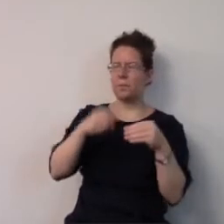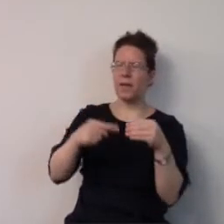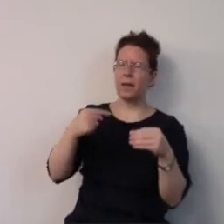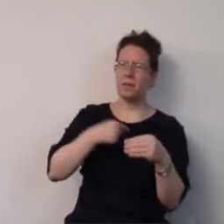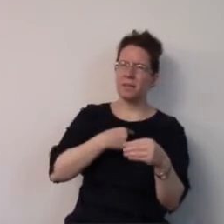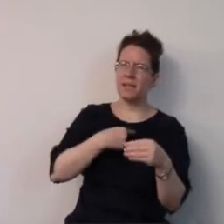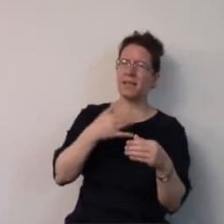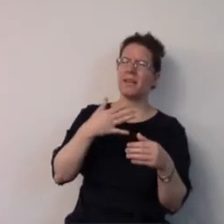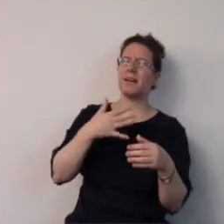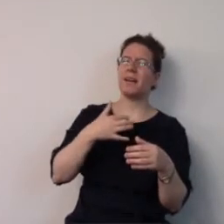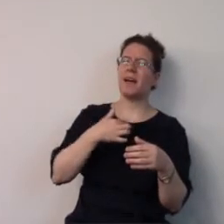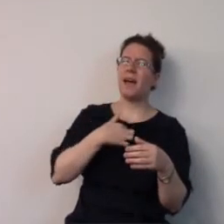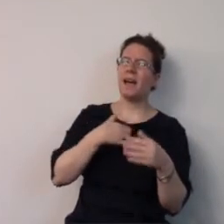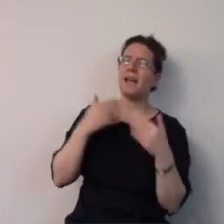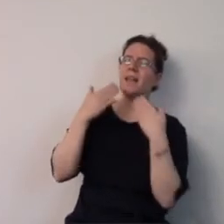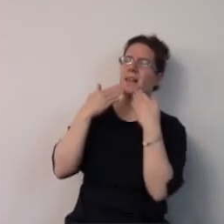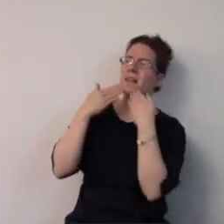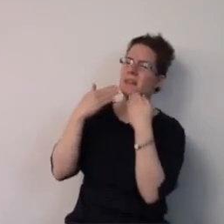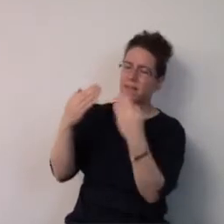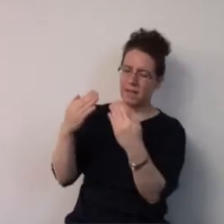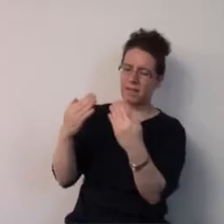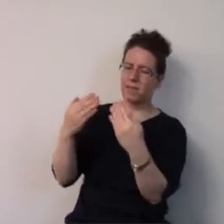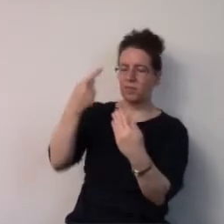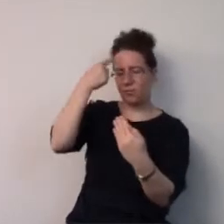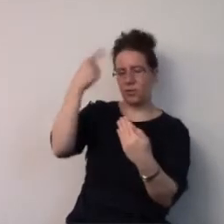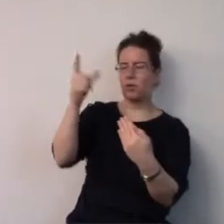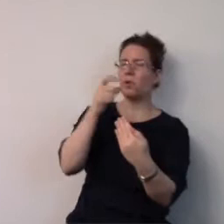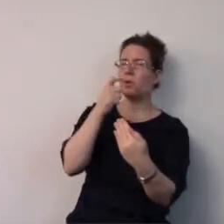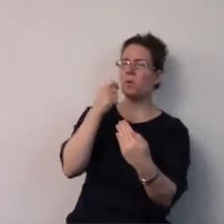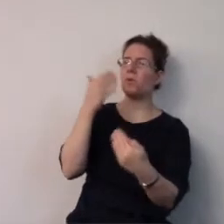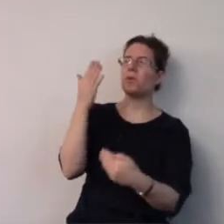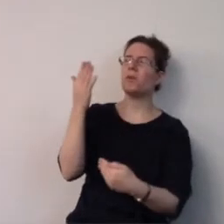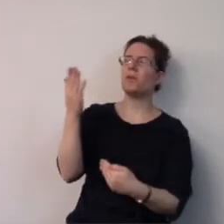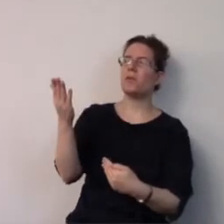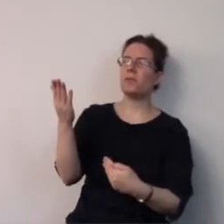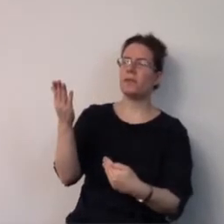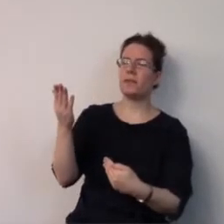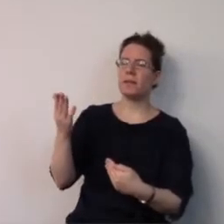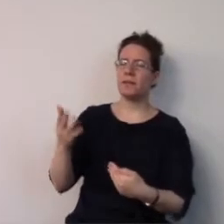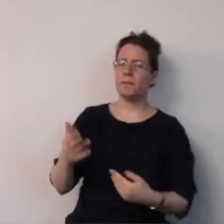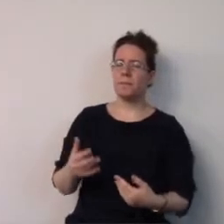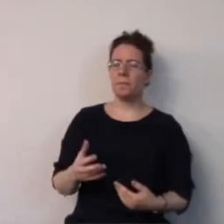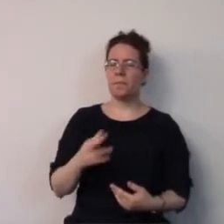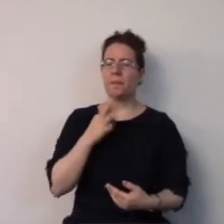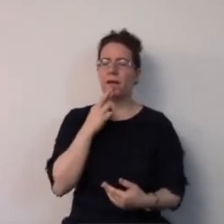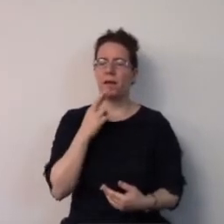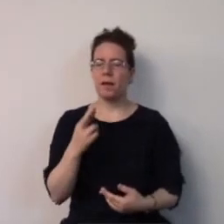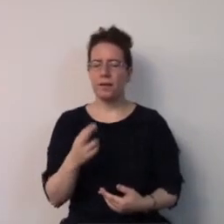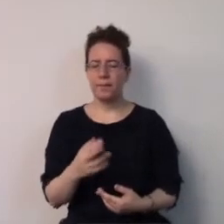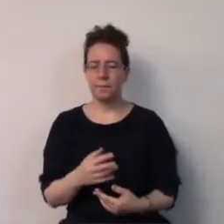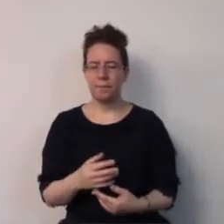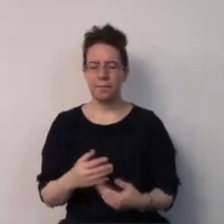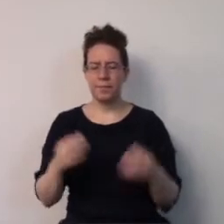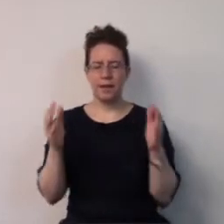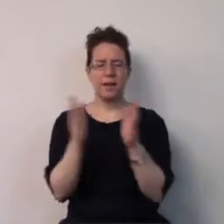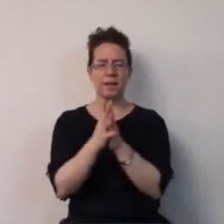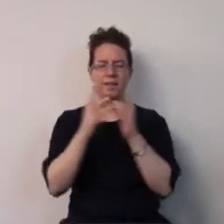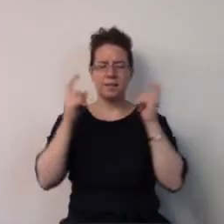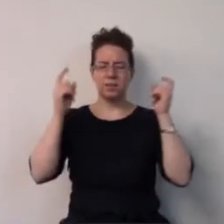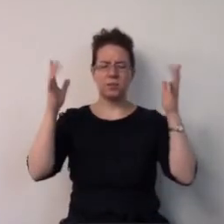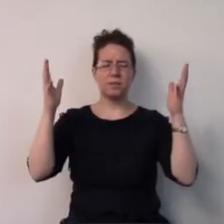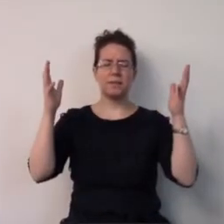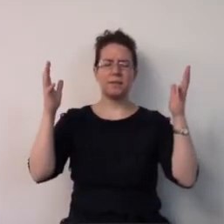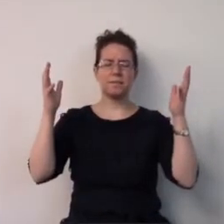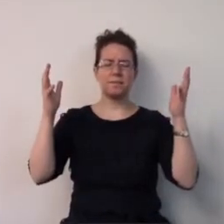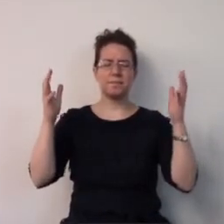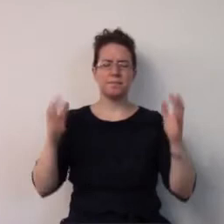you are not caught off guard. Yes. Matthew 24 and 42 says, watch therefore, for you know not what